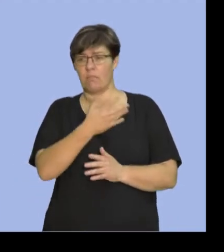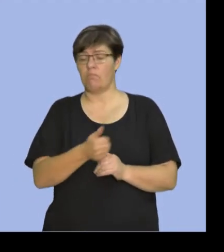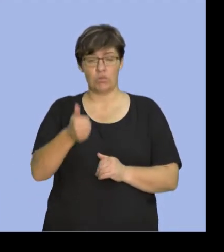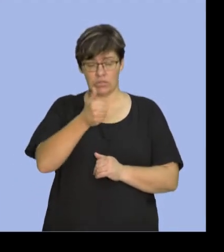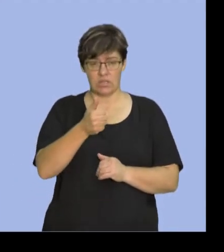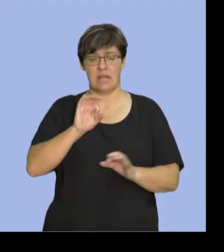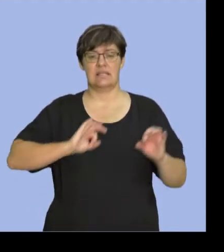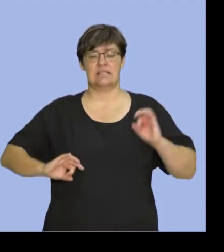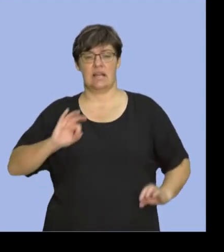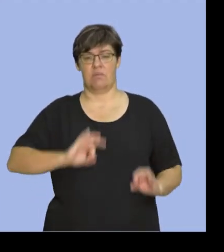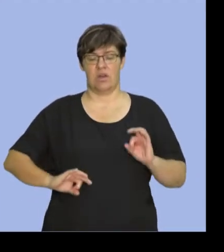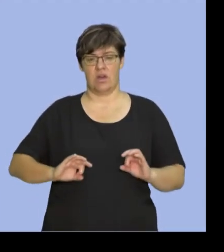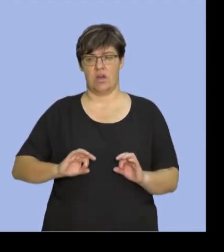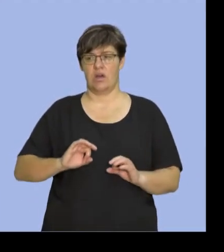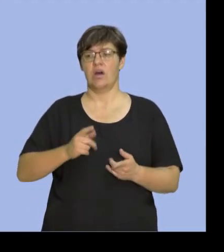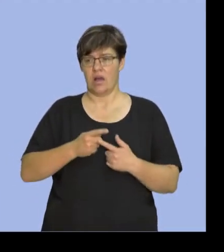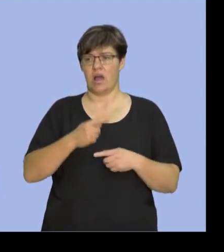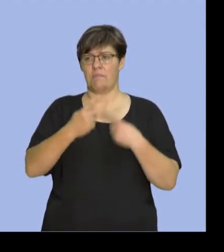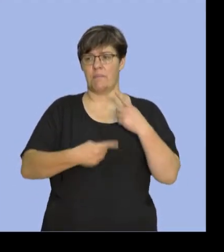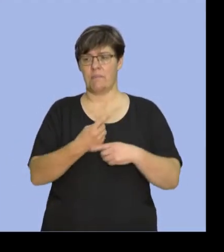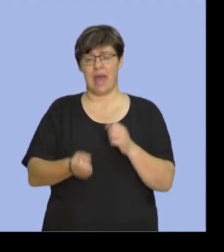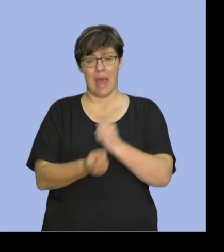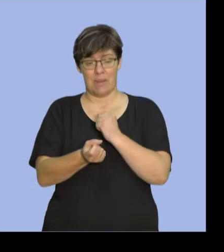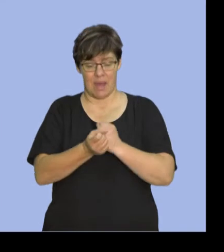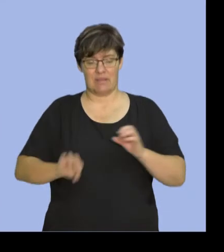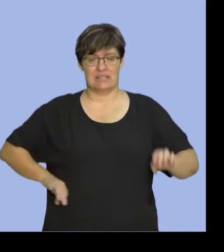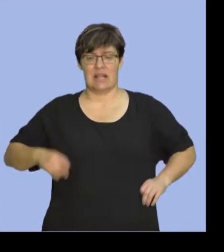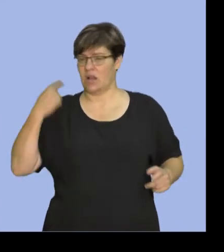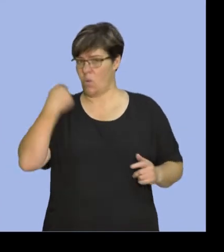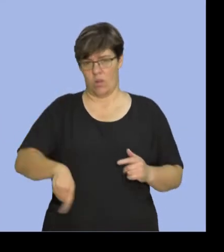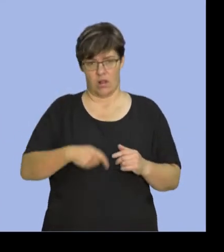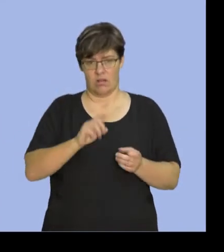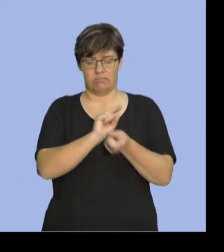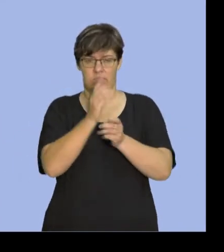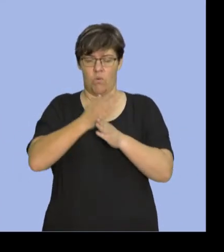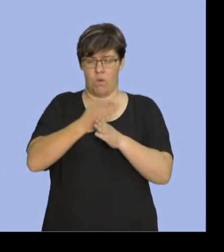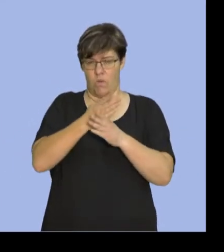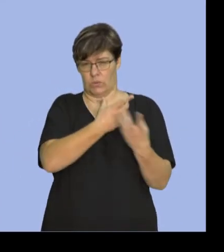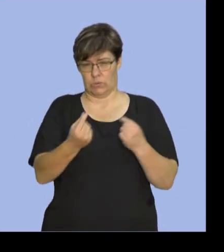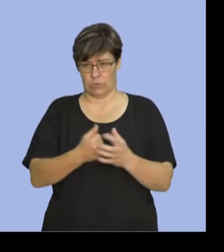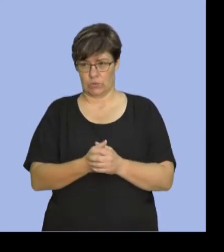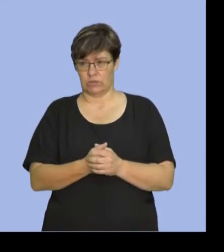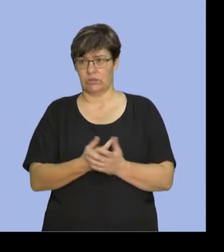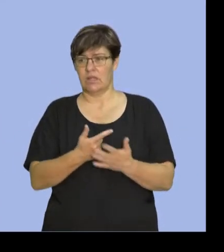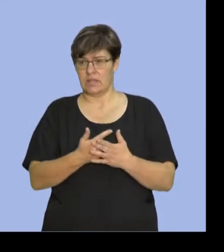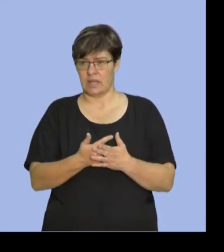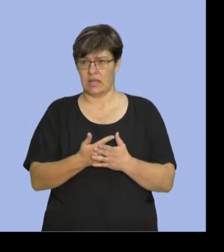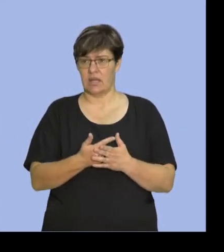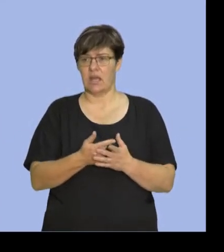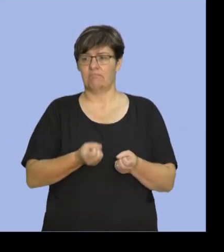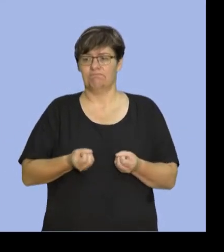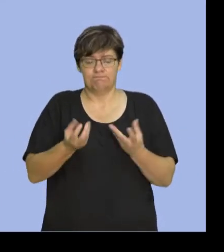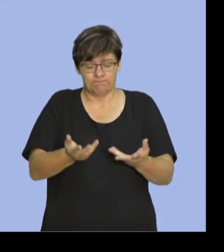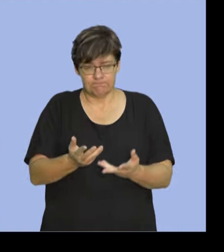cellular respiration, which occurs in all living cells. An increase in secretion of adrenaline